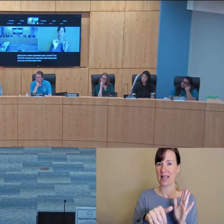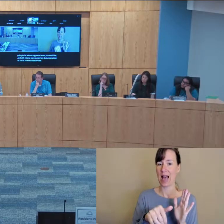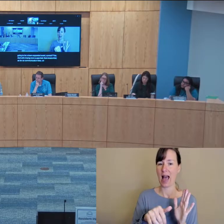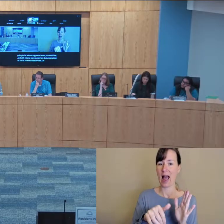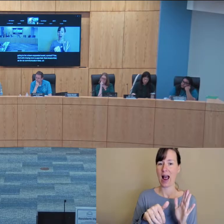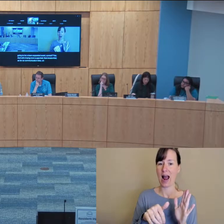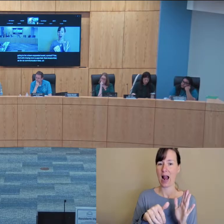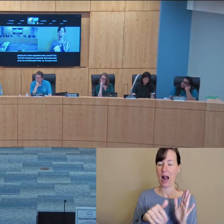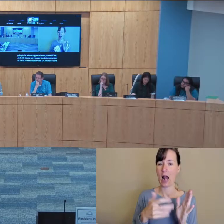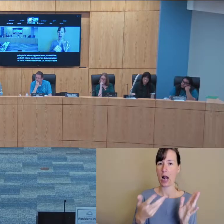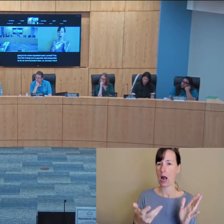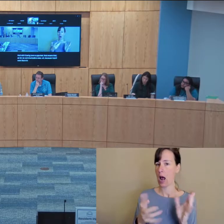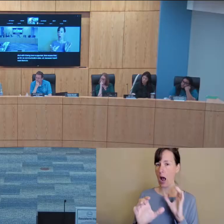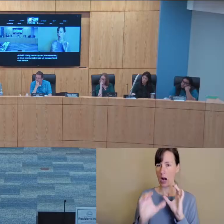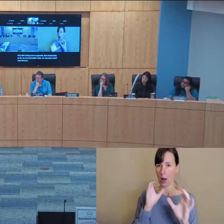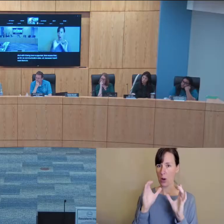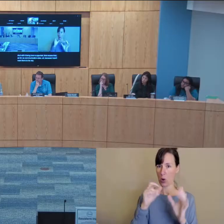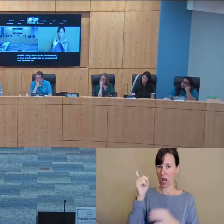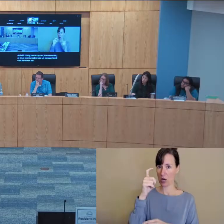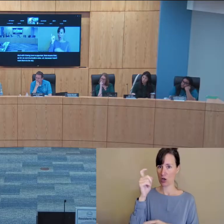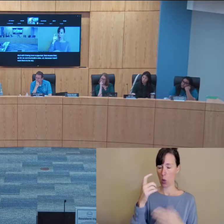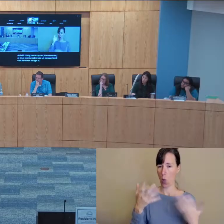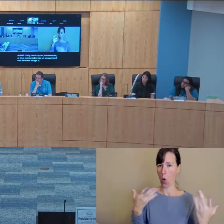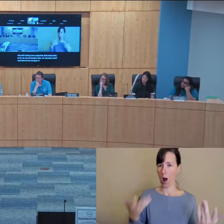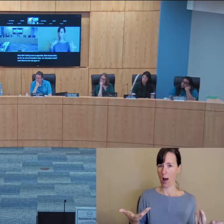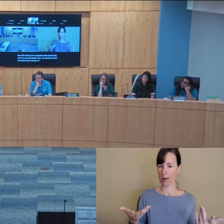because I don't want there to be any type of